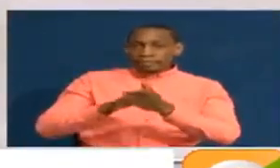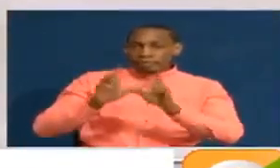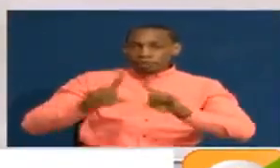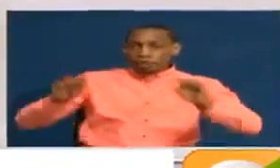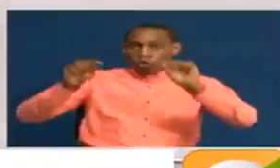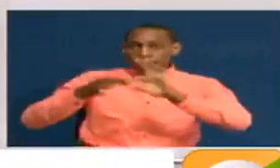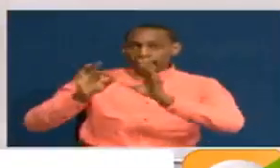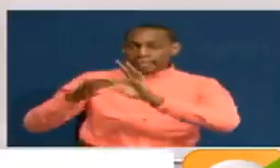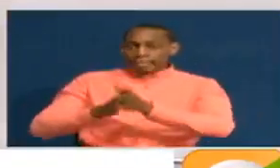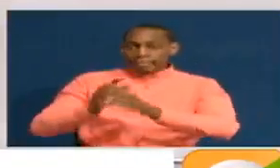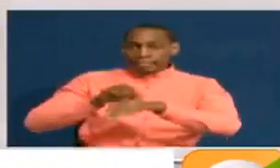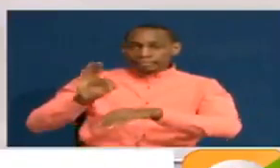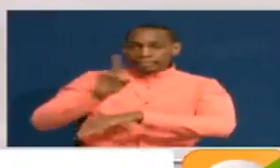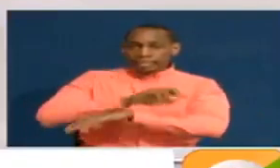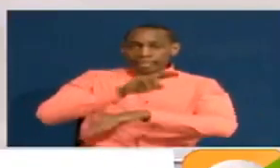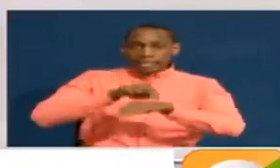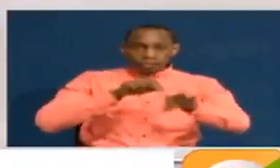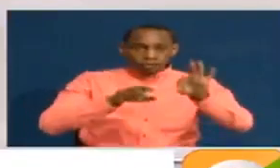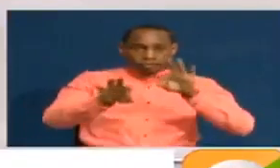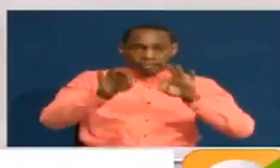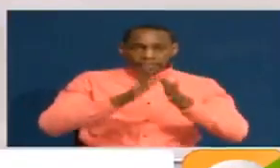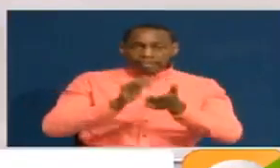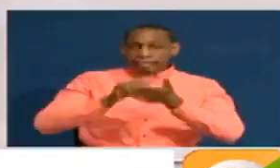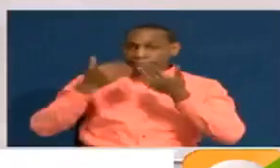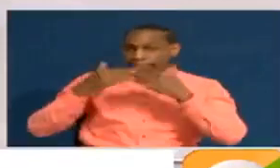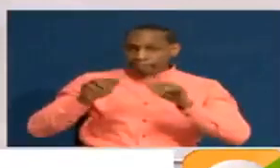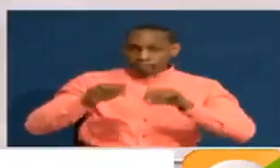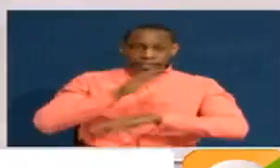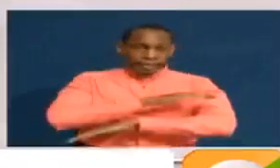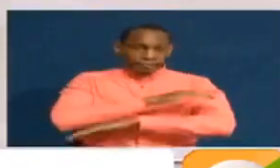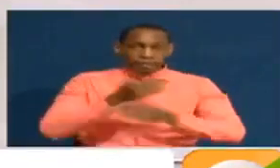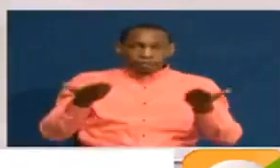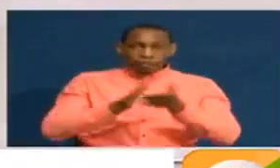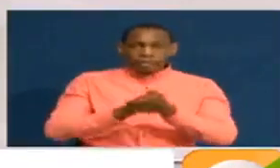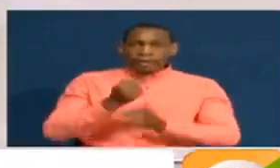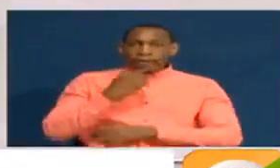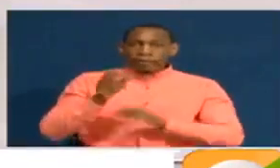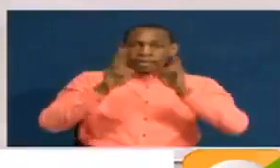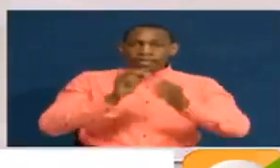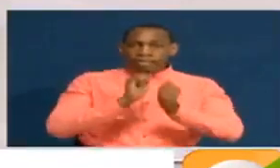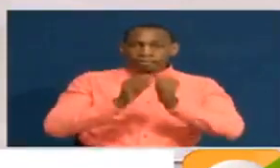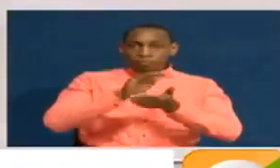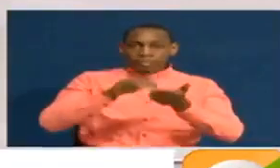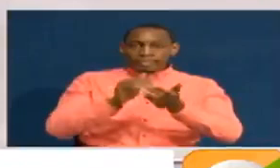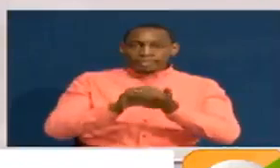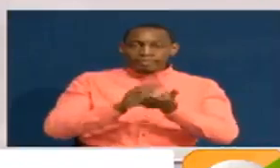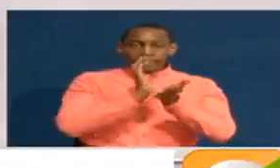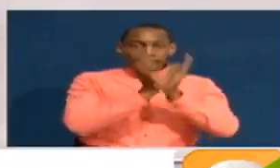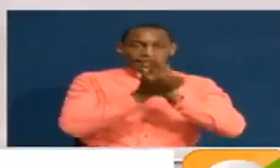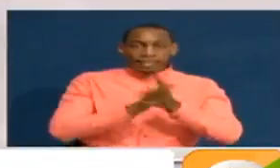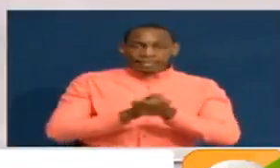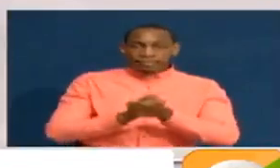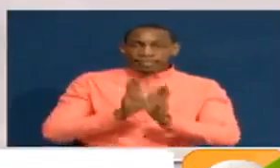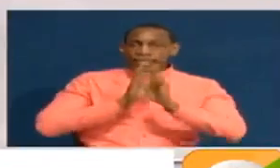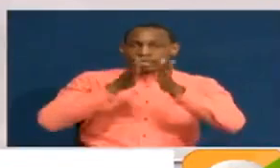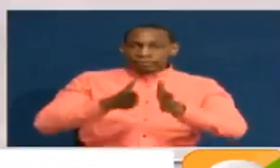Olympic Games following a three-day national trials that concluded this afternoon at the Moi International Sports Centre, Kasarani.